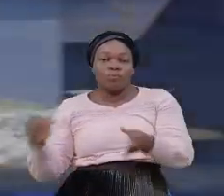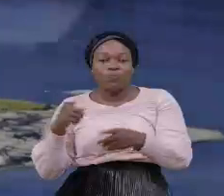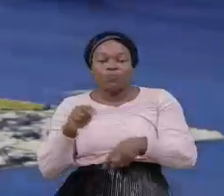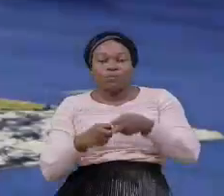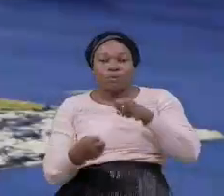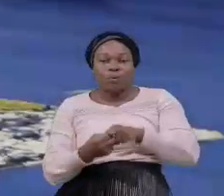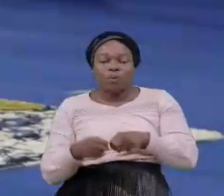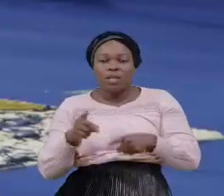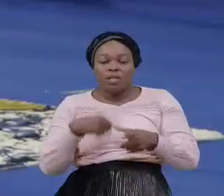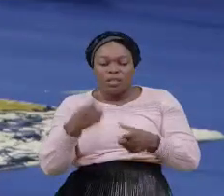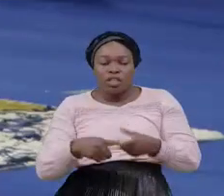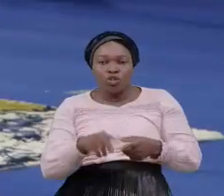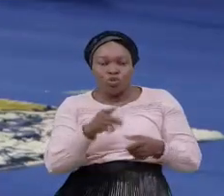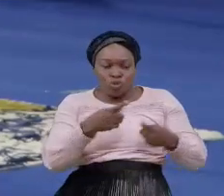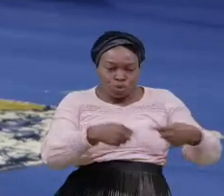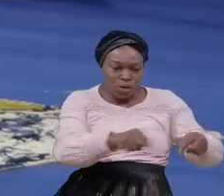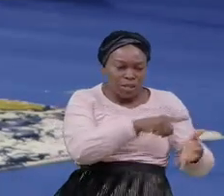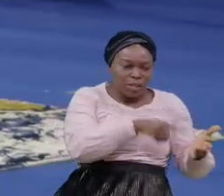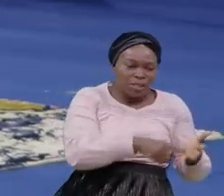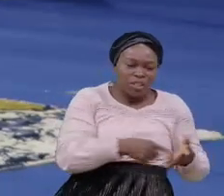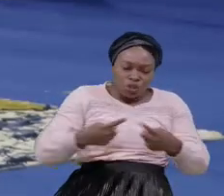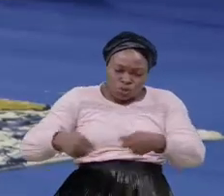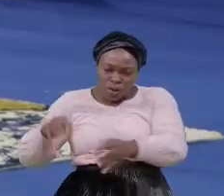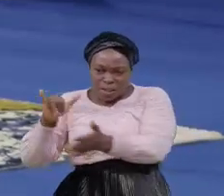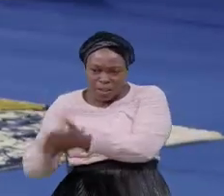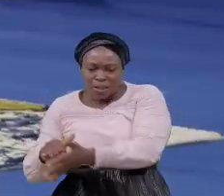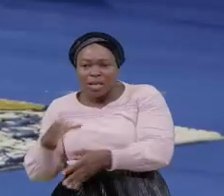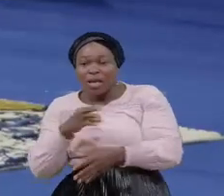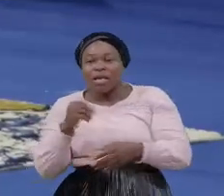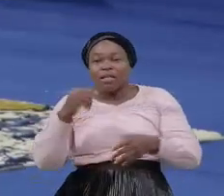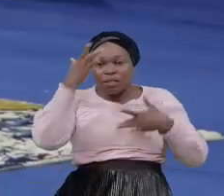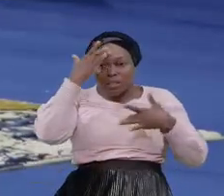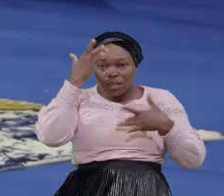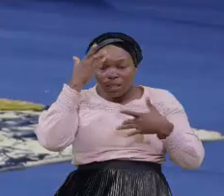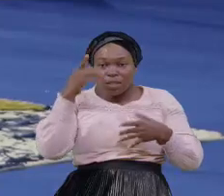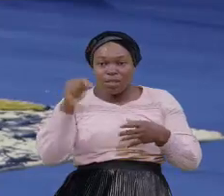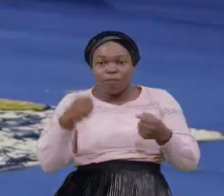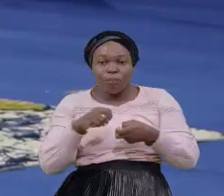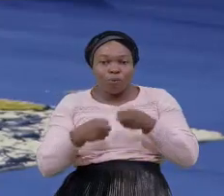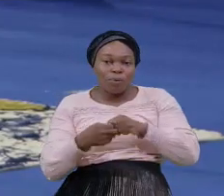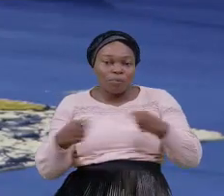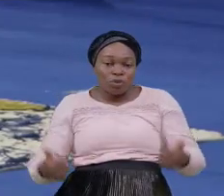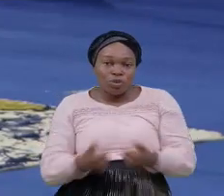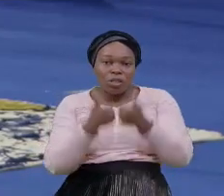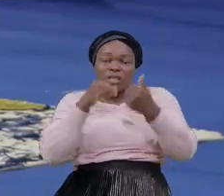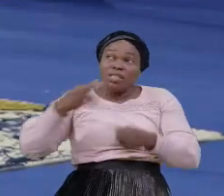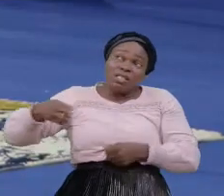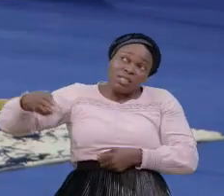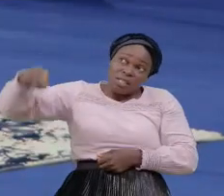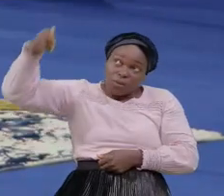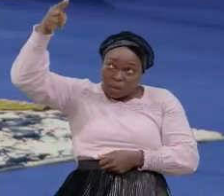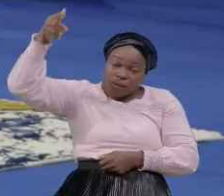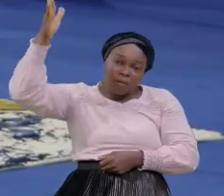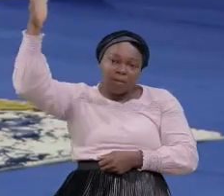another one, and the sickness, the disease, and the problem is up there, high,